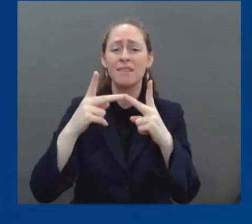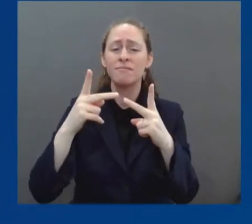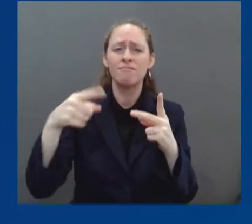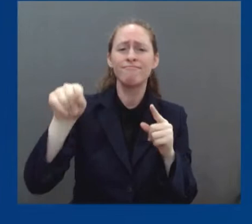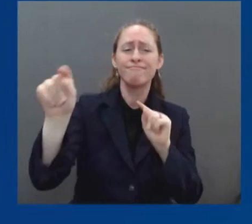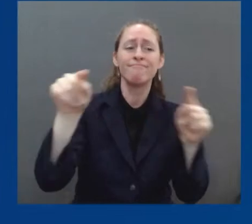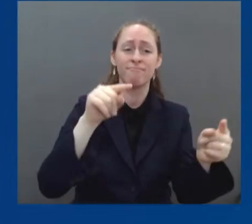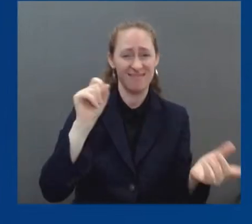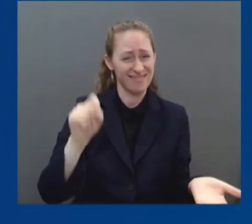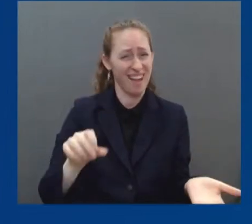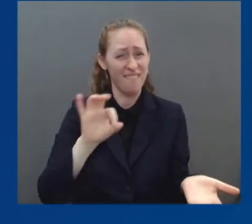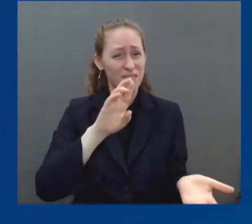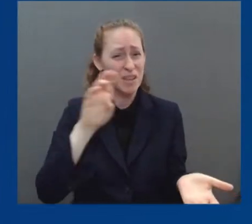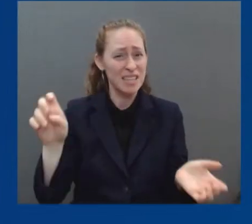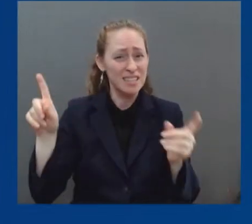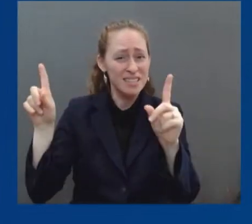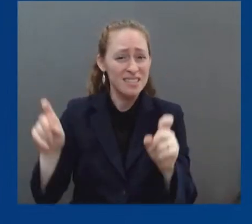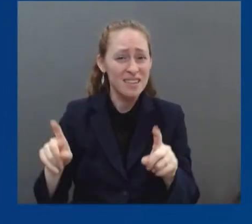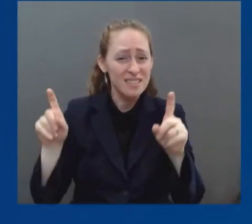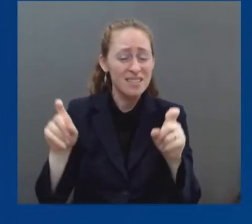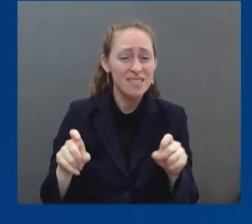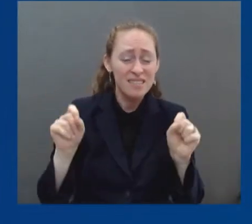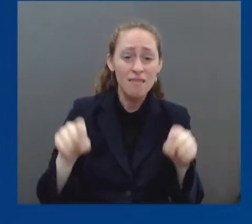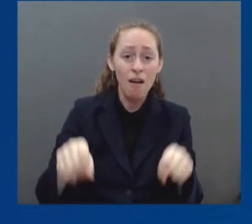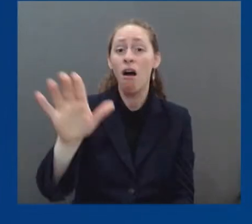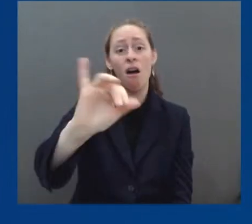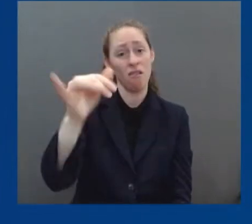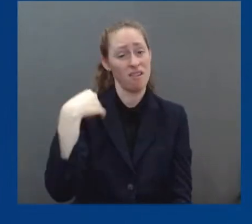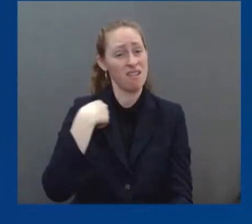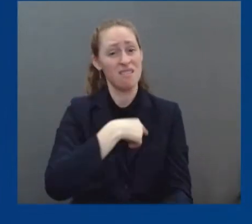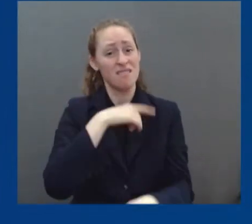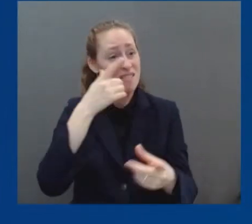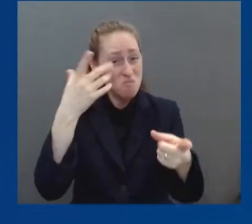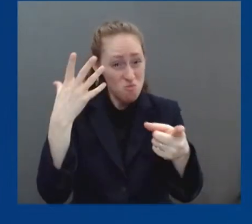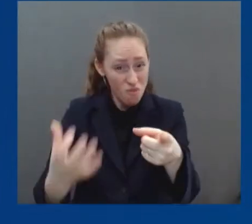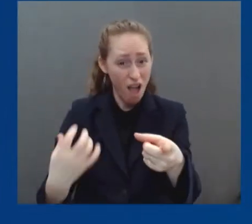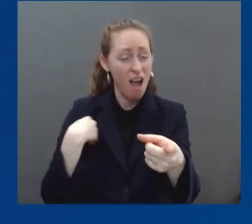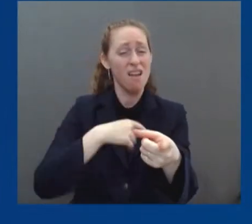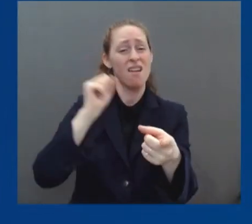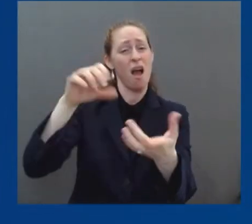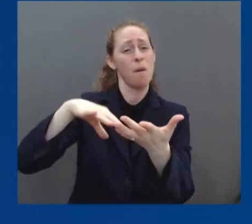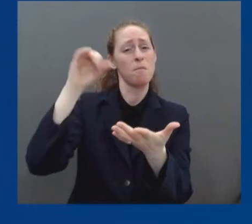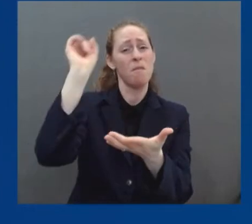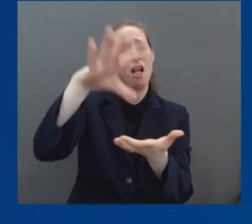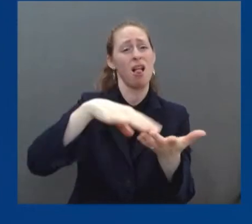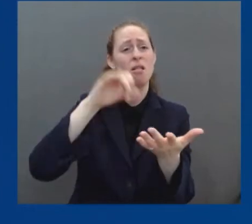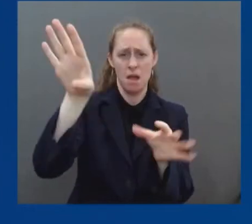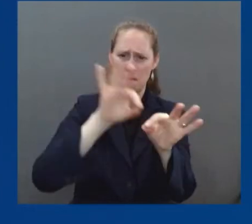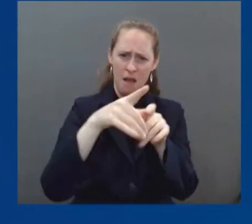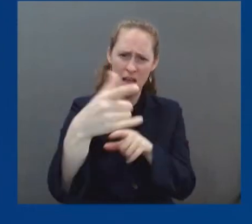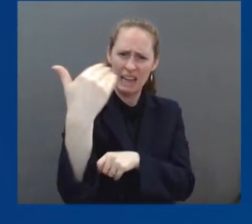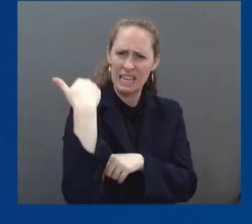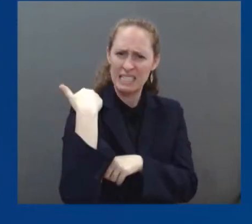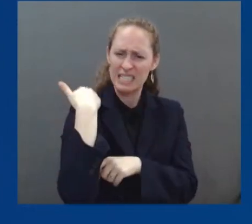who have ordered them. President Biden has been clear. We must ensure that no one is left behind as we work to move forward in the fight